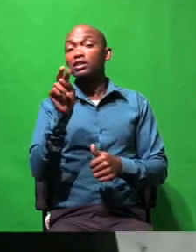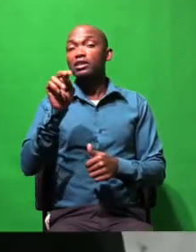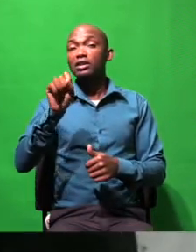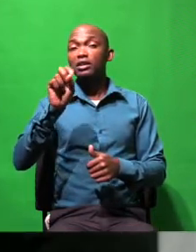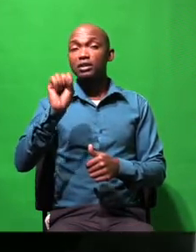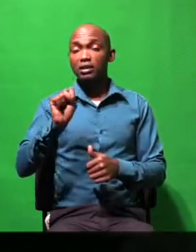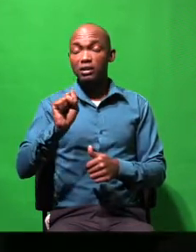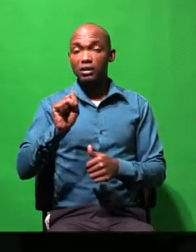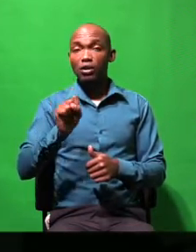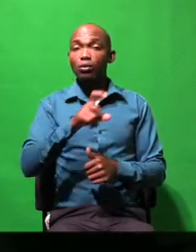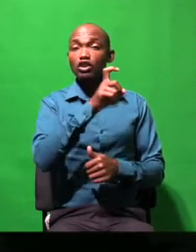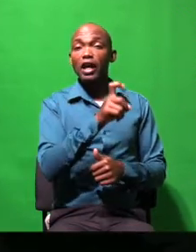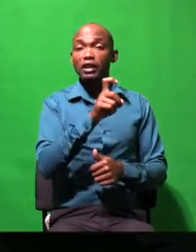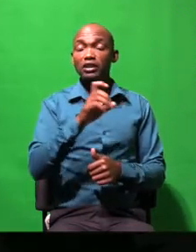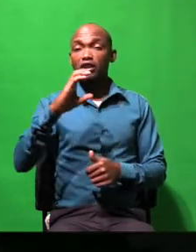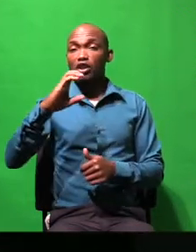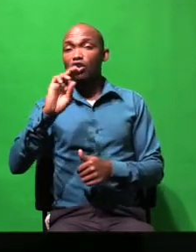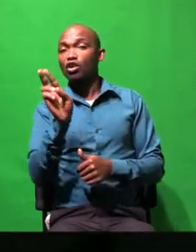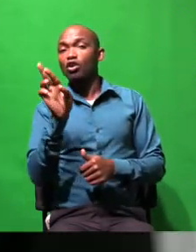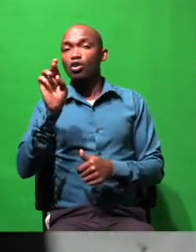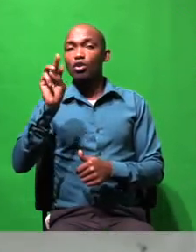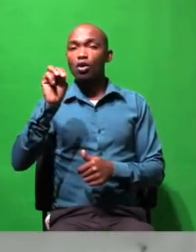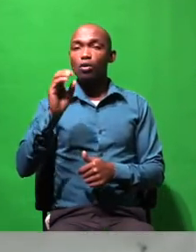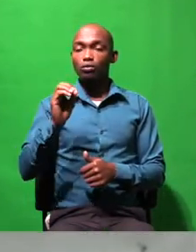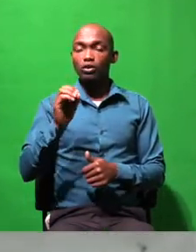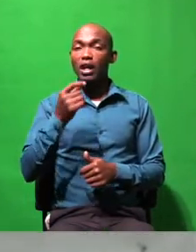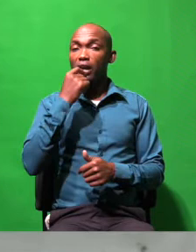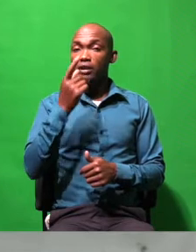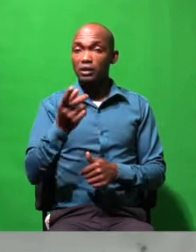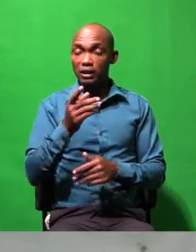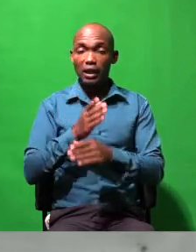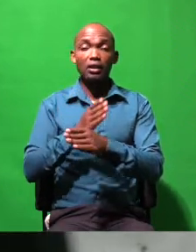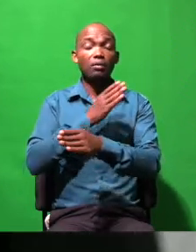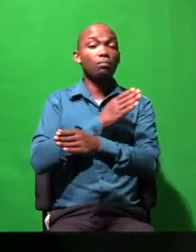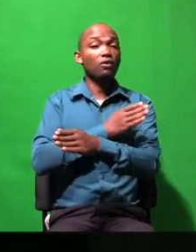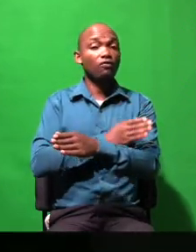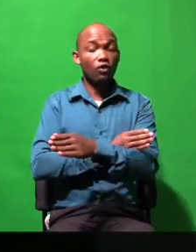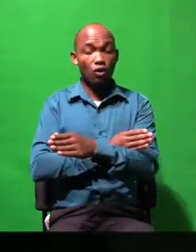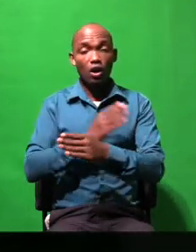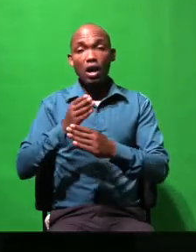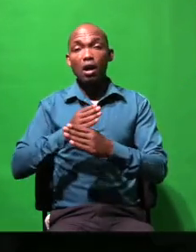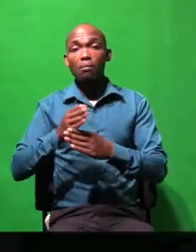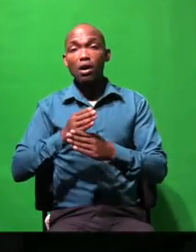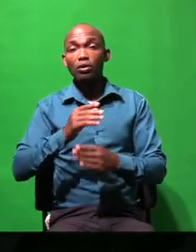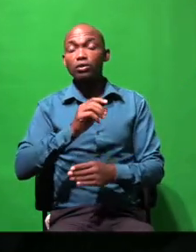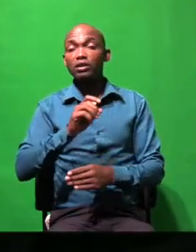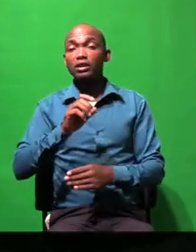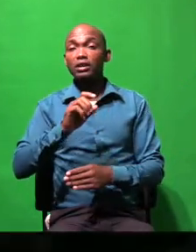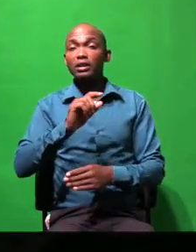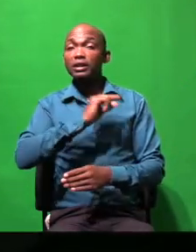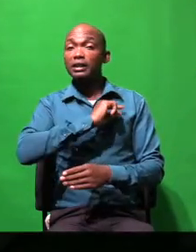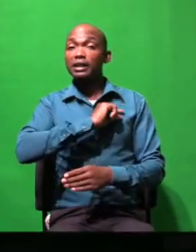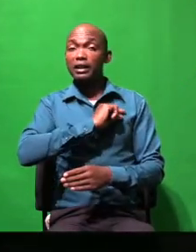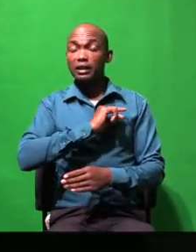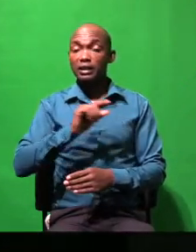on X chromosome. As I said earlier concerned with the sex-linked, mostly